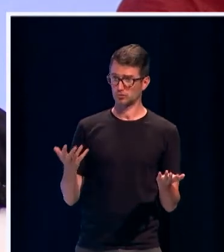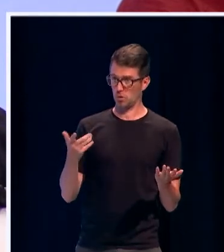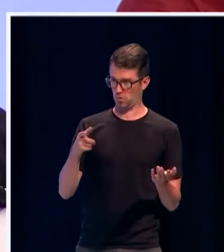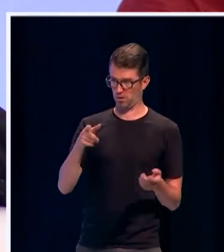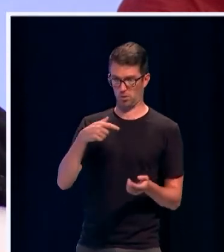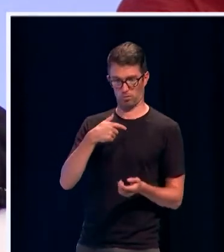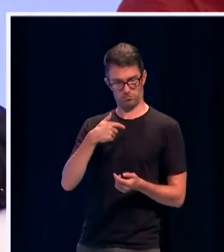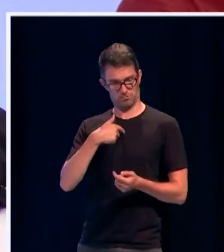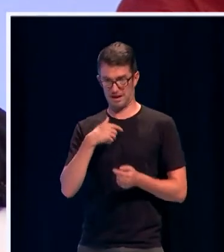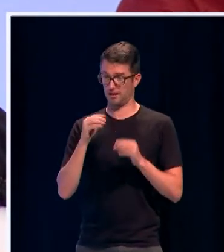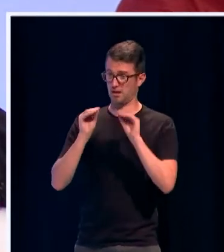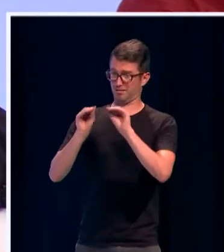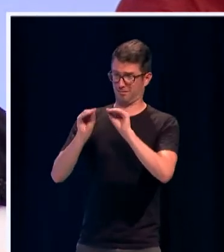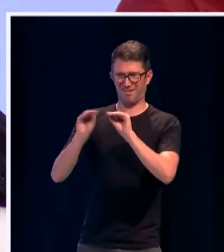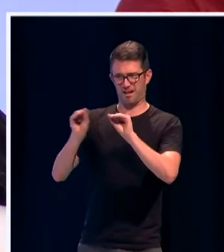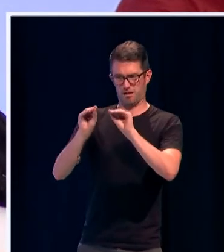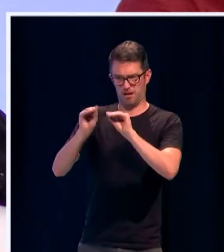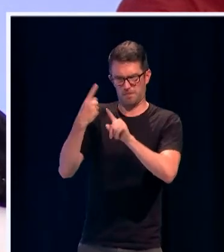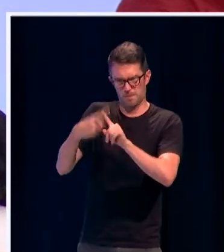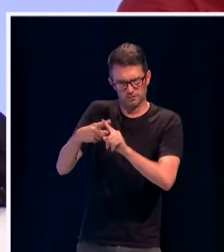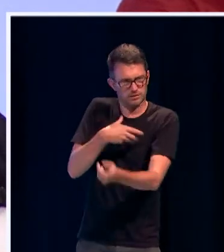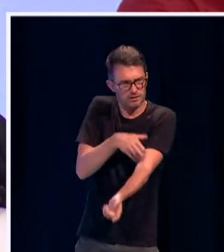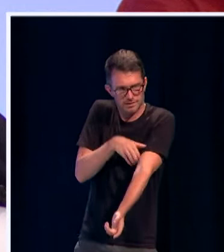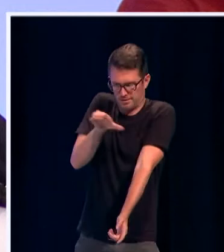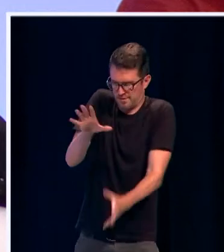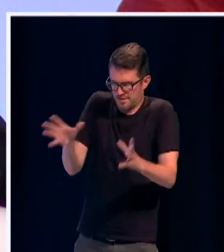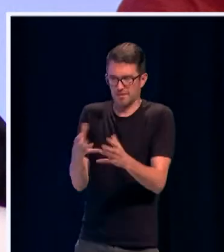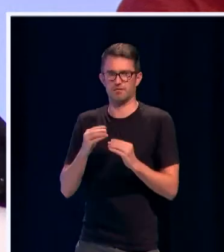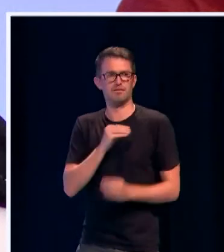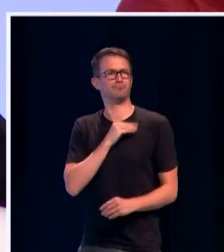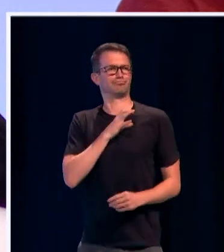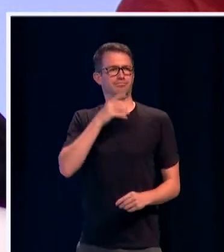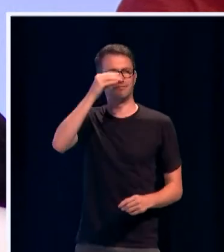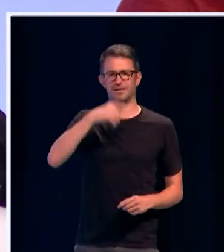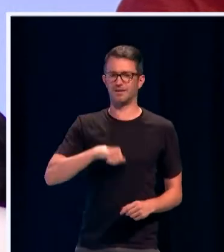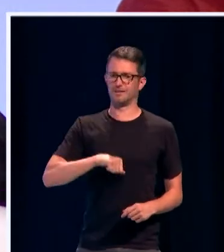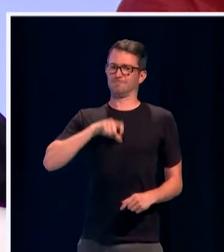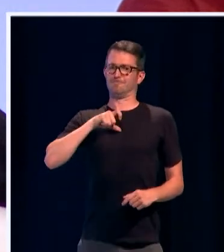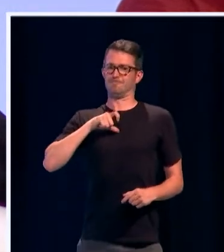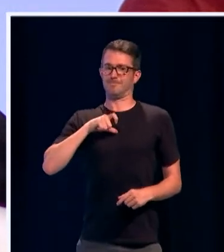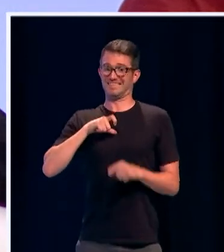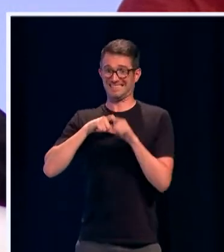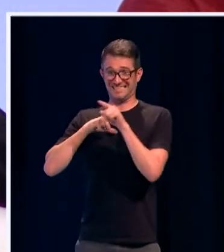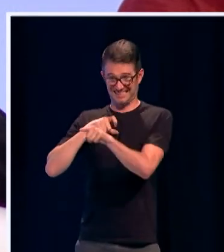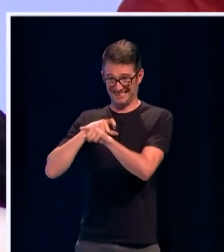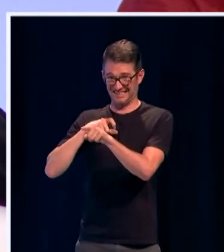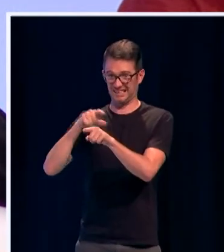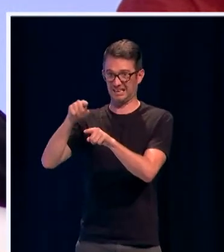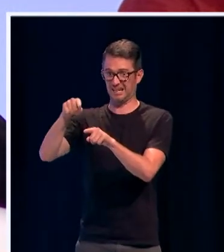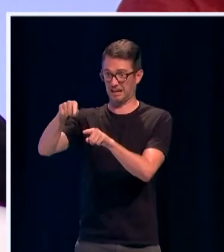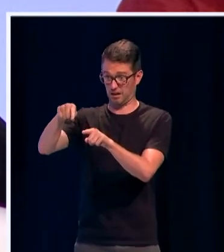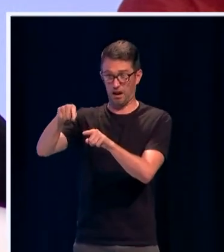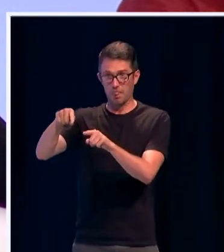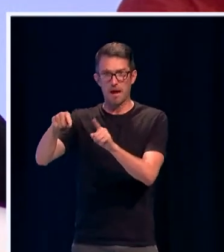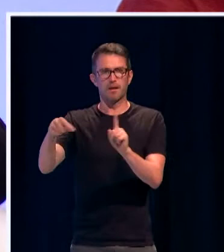the state has to understand that to build an inclusive society,